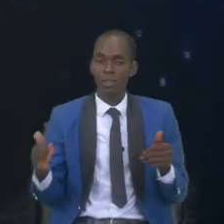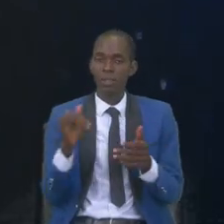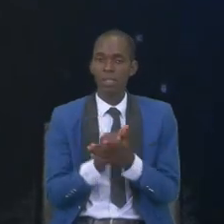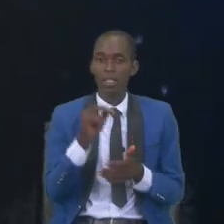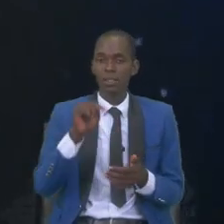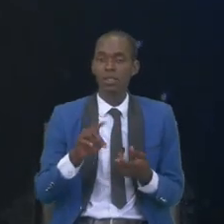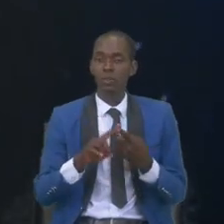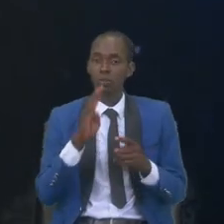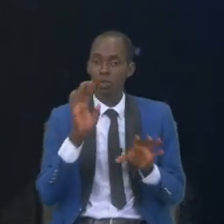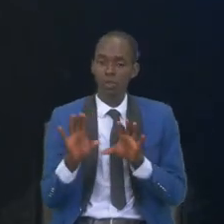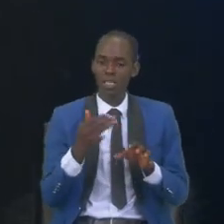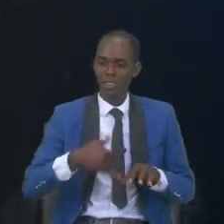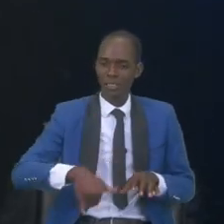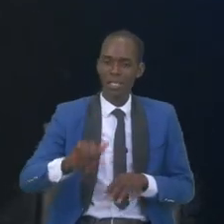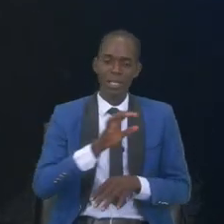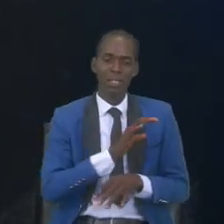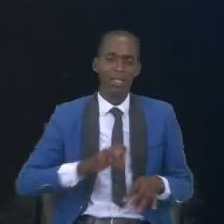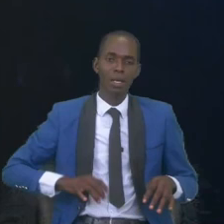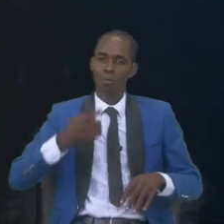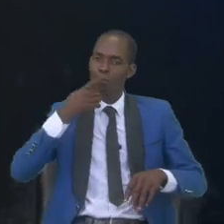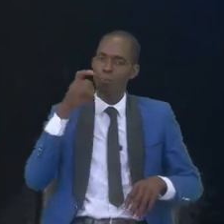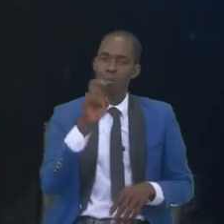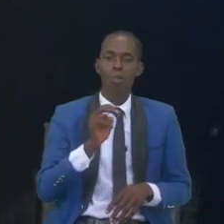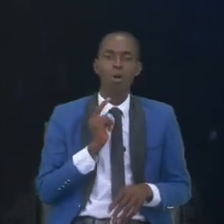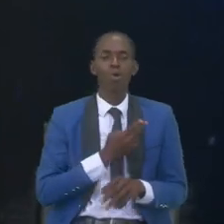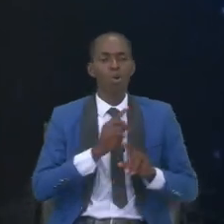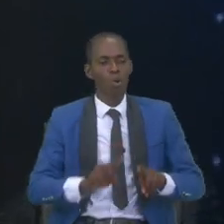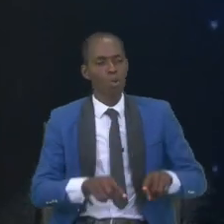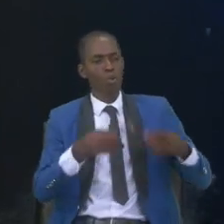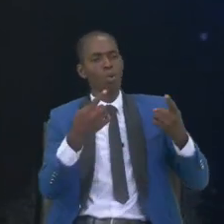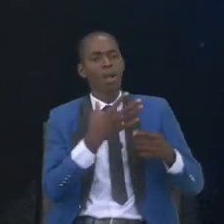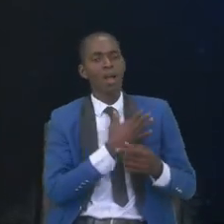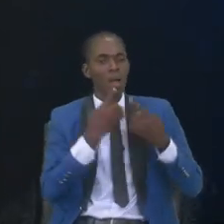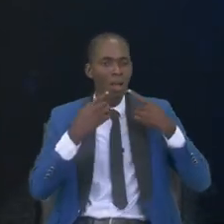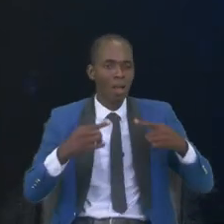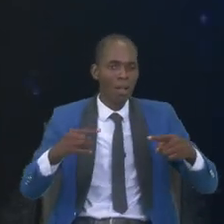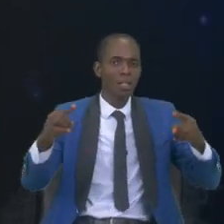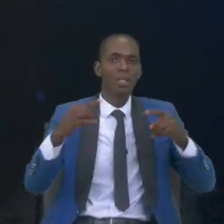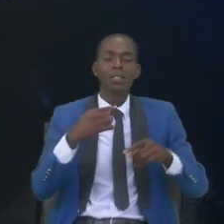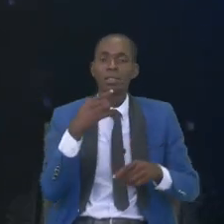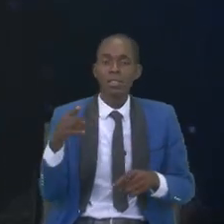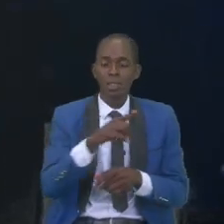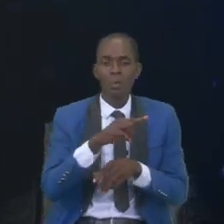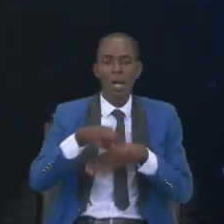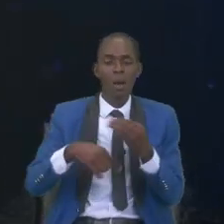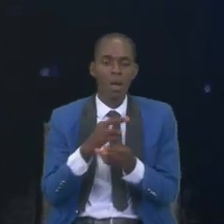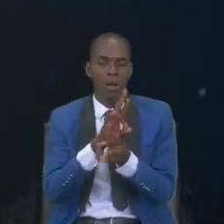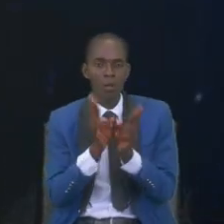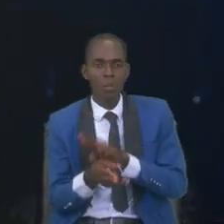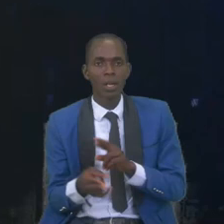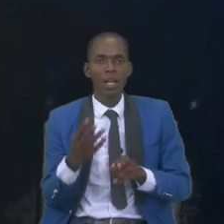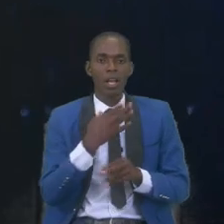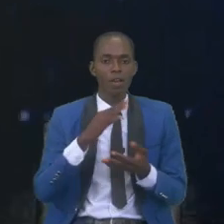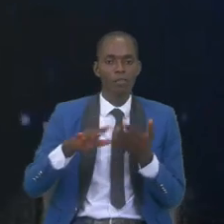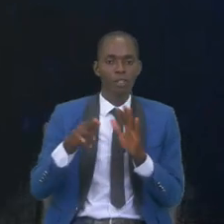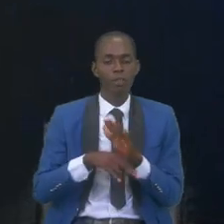he commands us, and he says, go there and tell them, and he said that repentance and remission of sins should